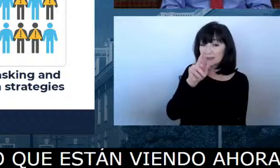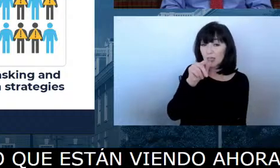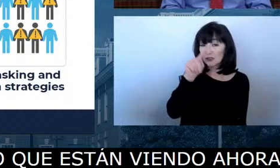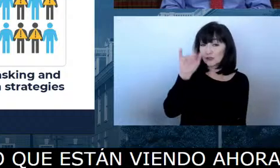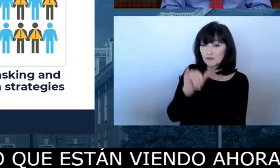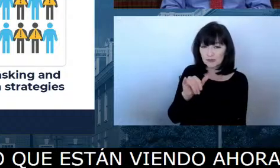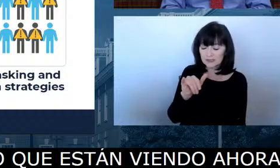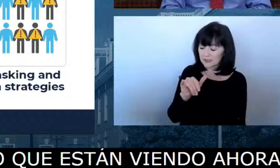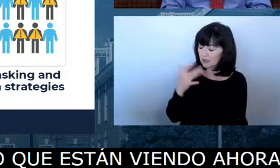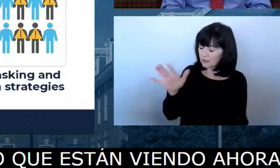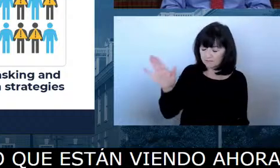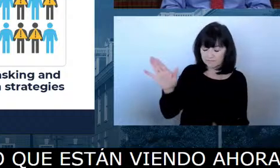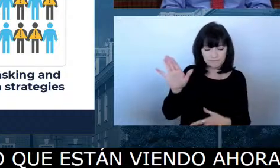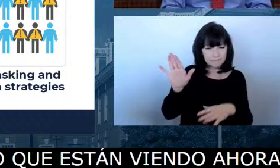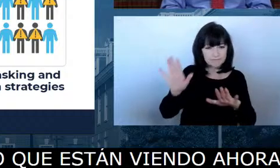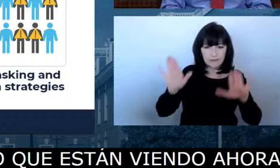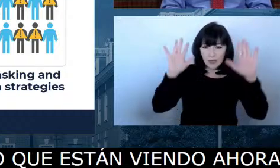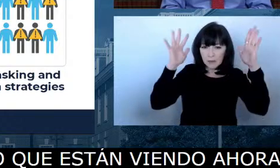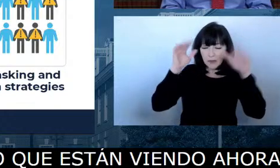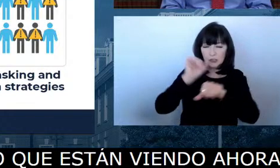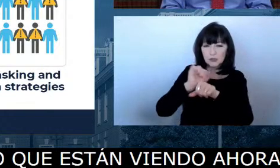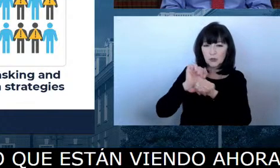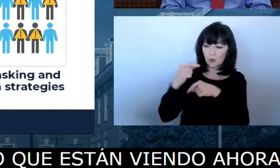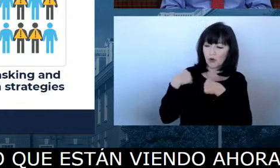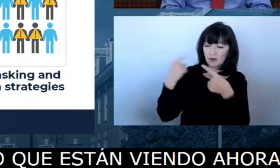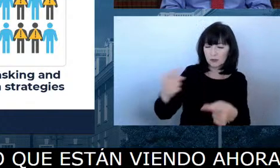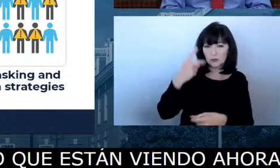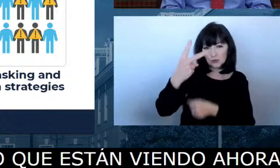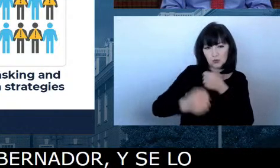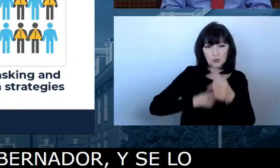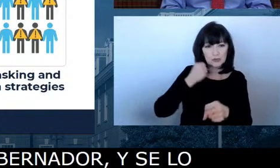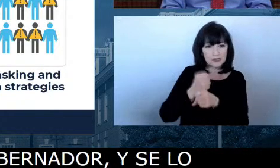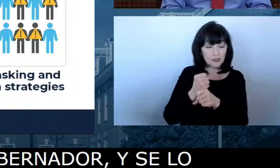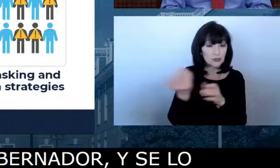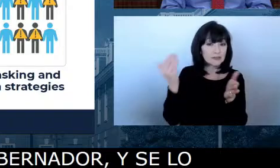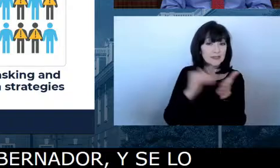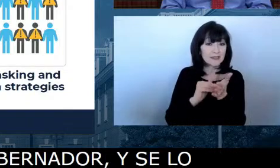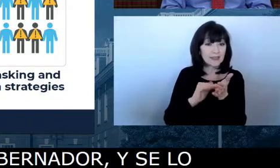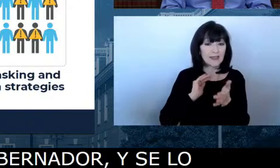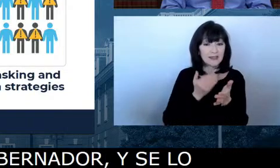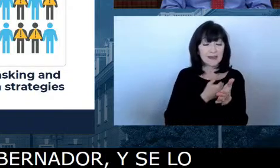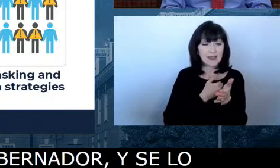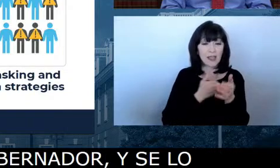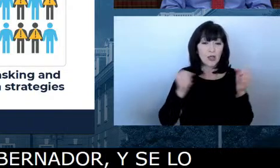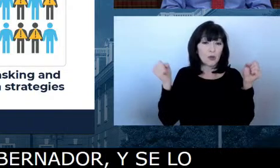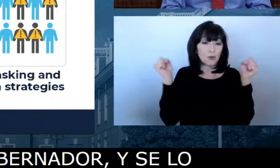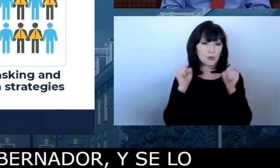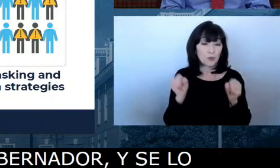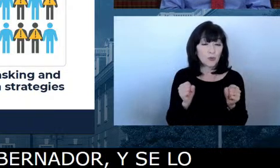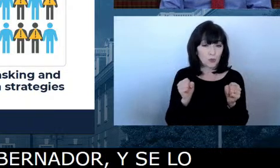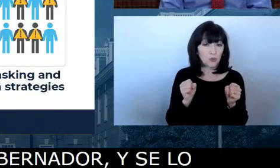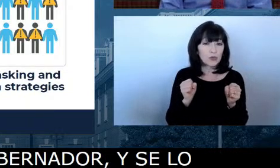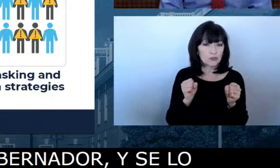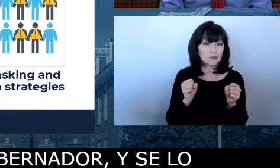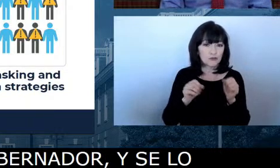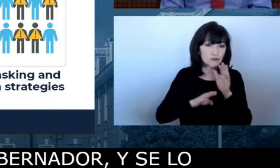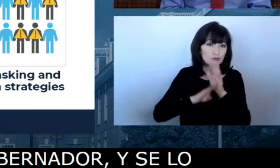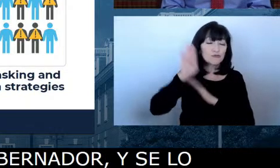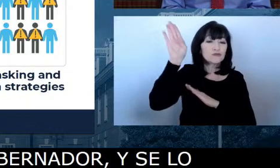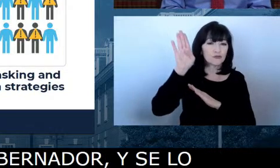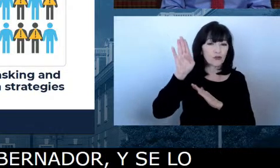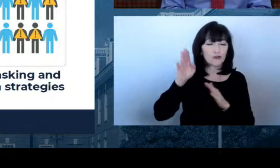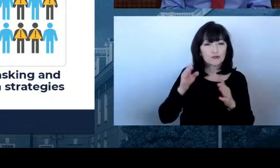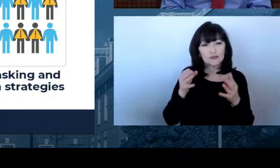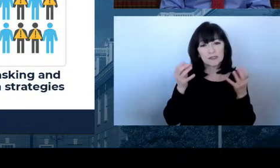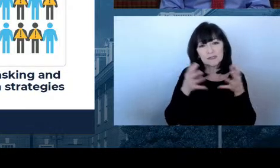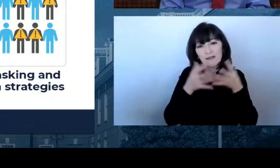2 years, particularly once again, in this winter surge as we had last year, and lots of stress among